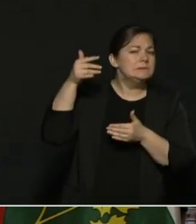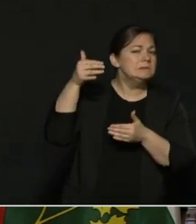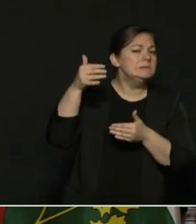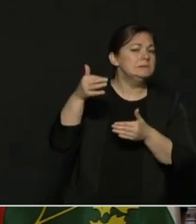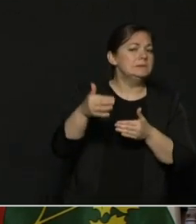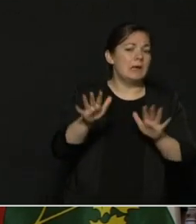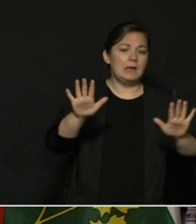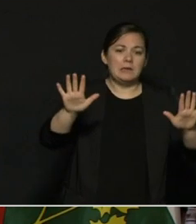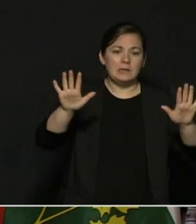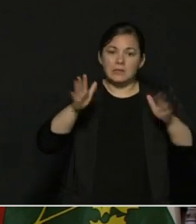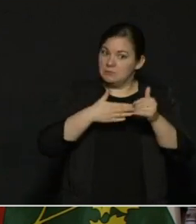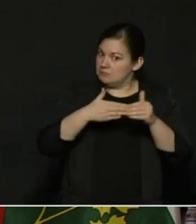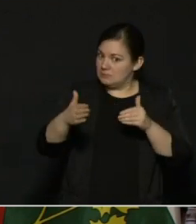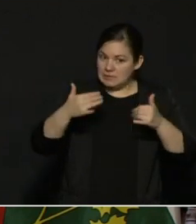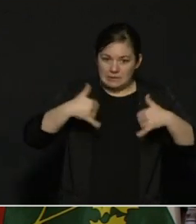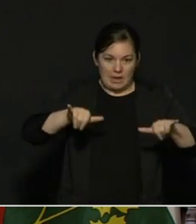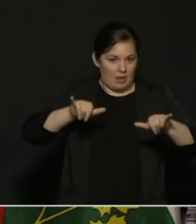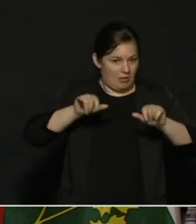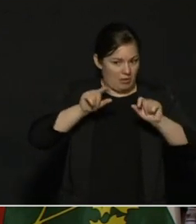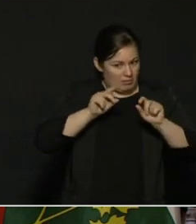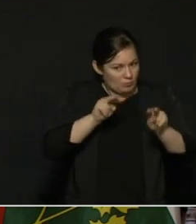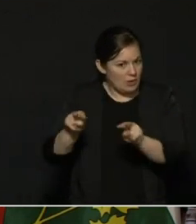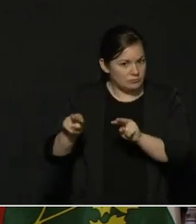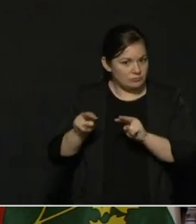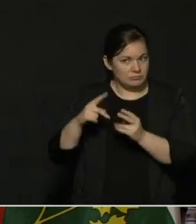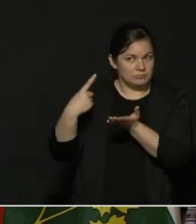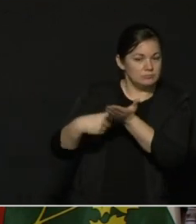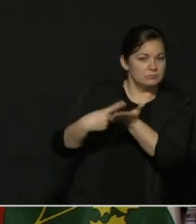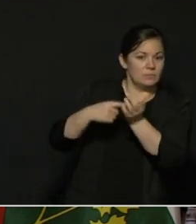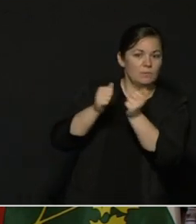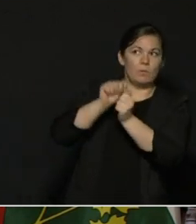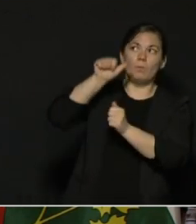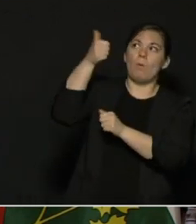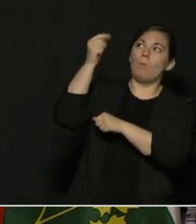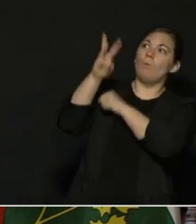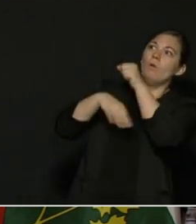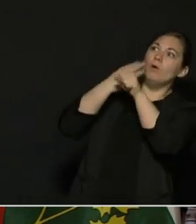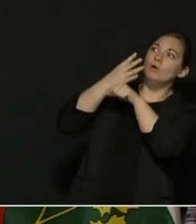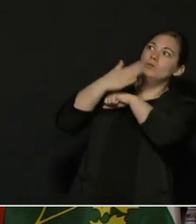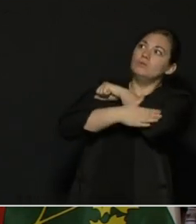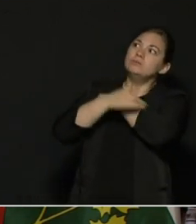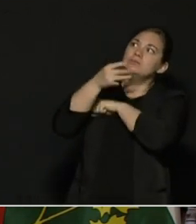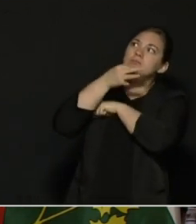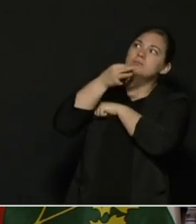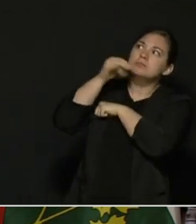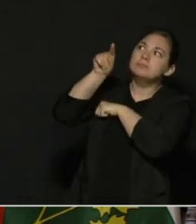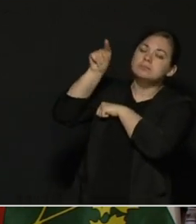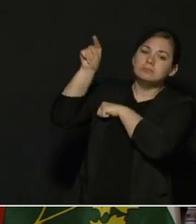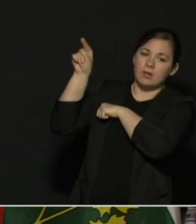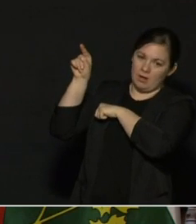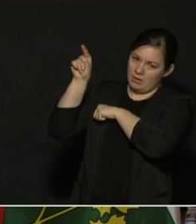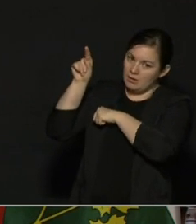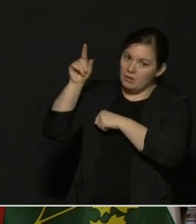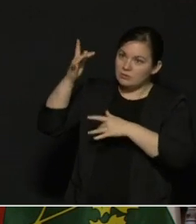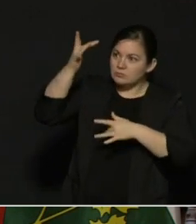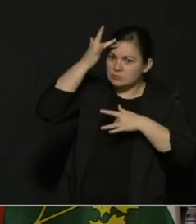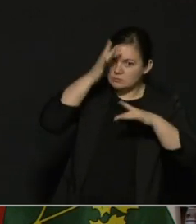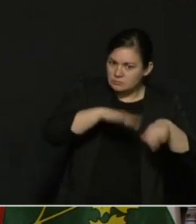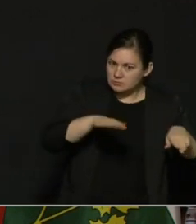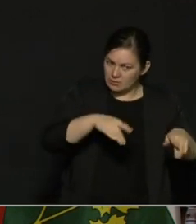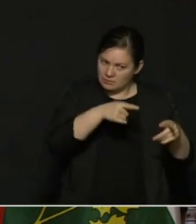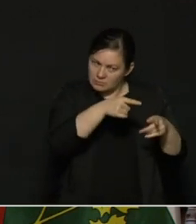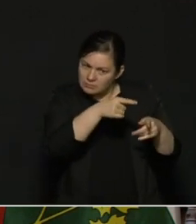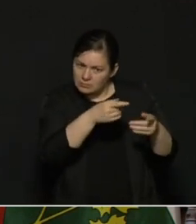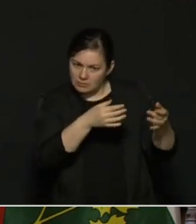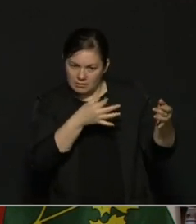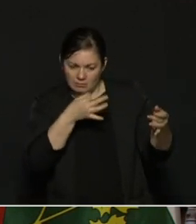doesn't preclude us from talking to our world-class experts at Hospital for Sick Children, combined with Public Health Ontario, to give us the best information